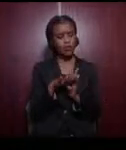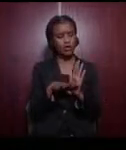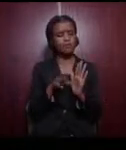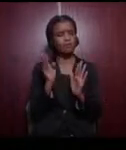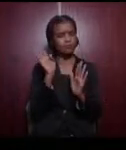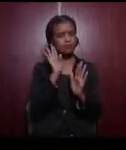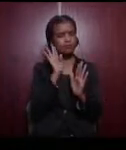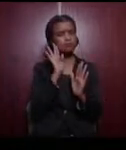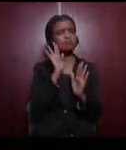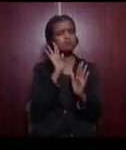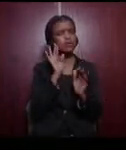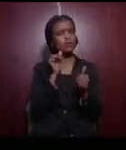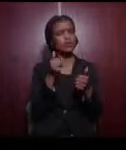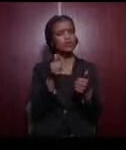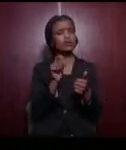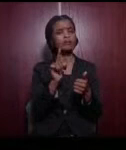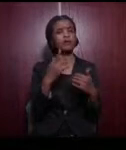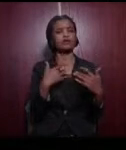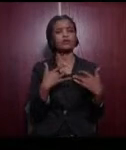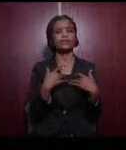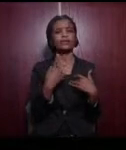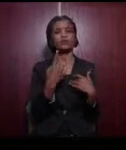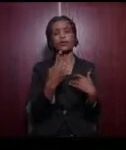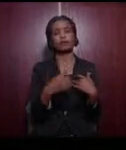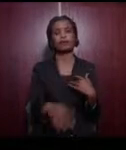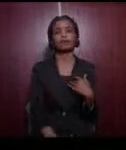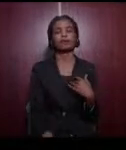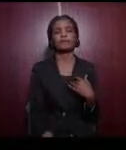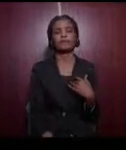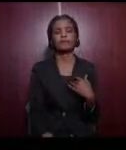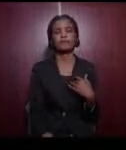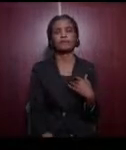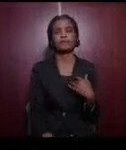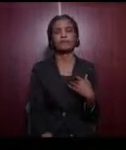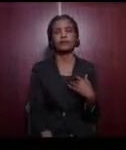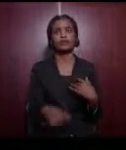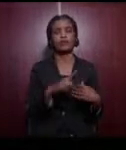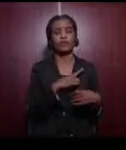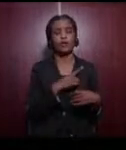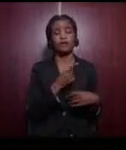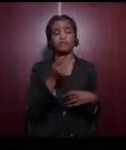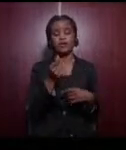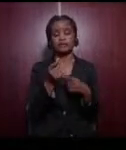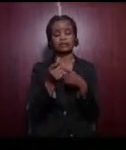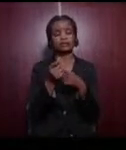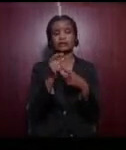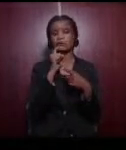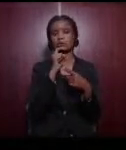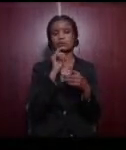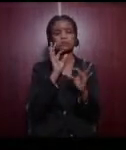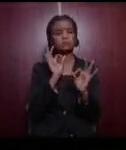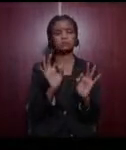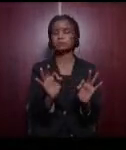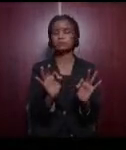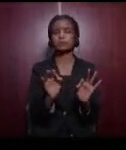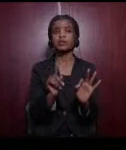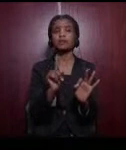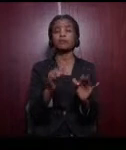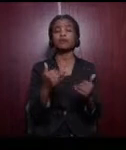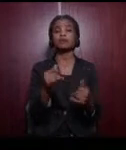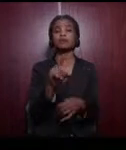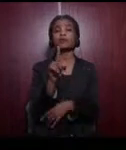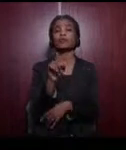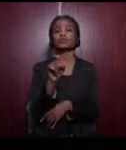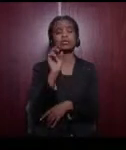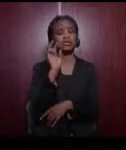But our concern is one. We misuse money in the wrong way, but now the question is, if you remember in the